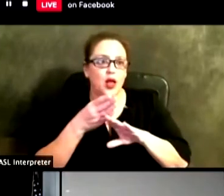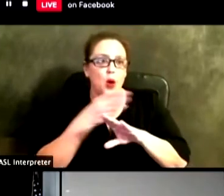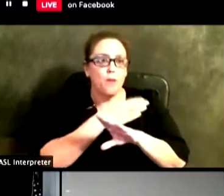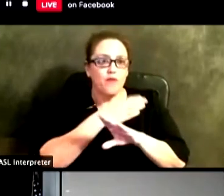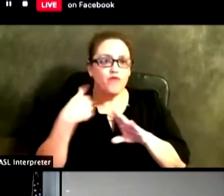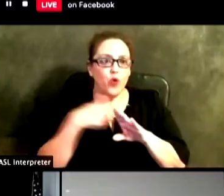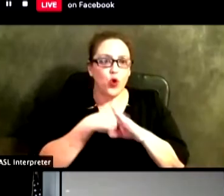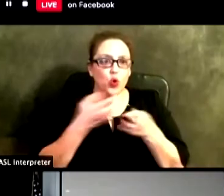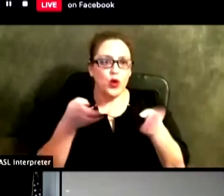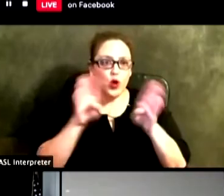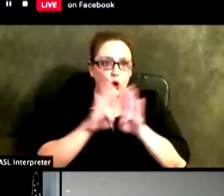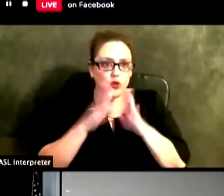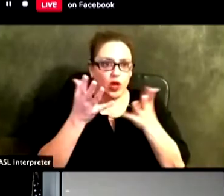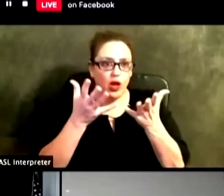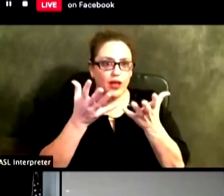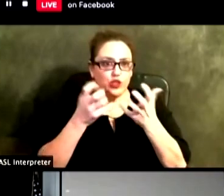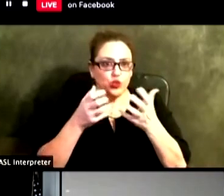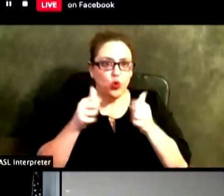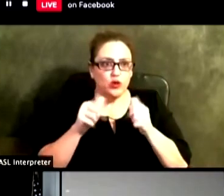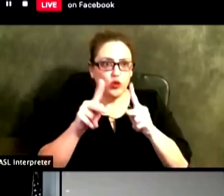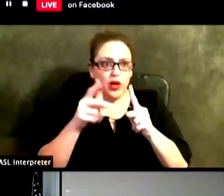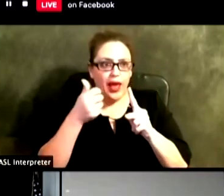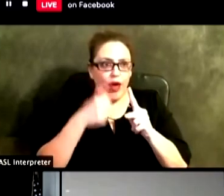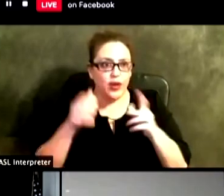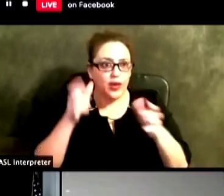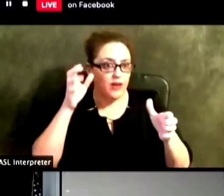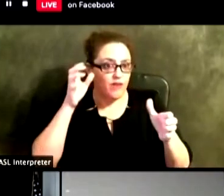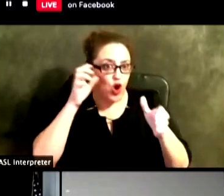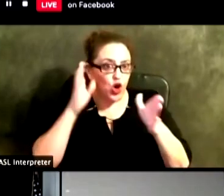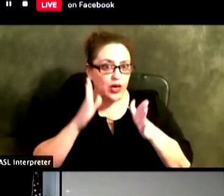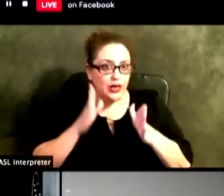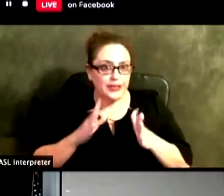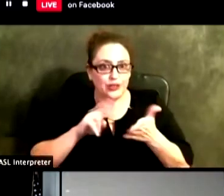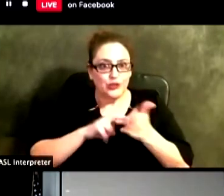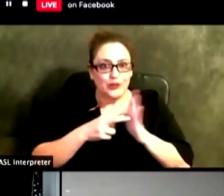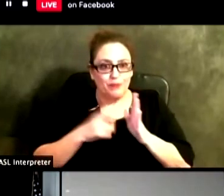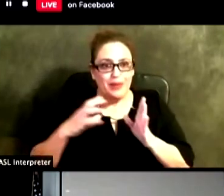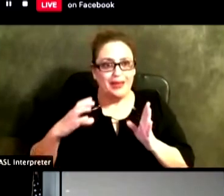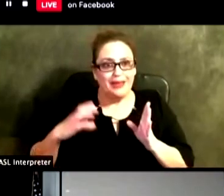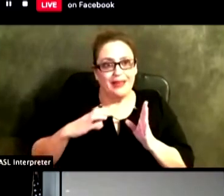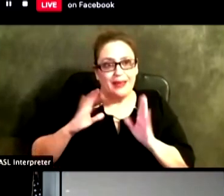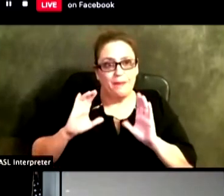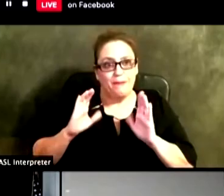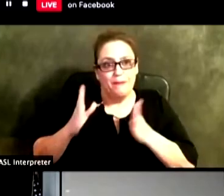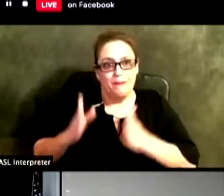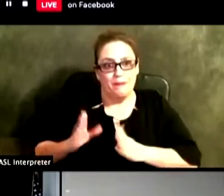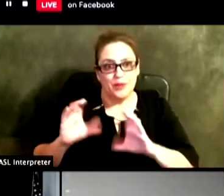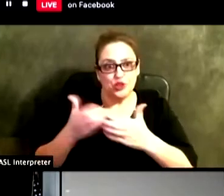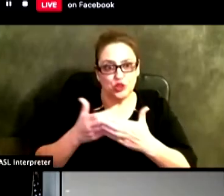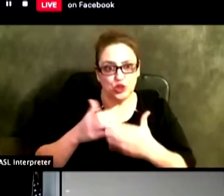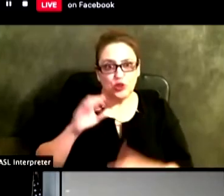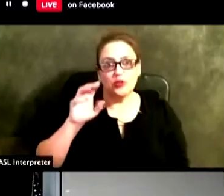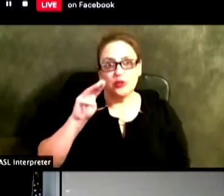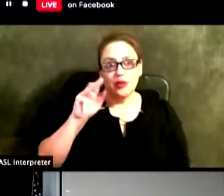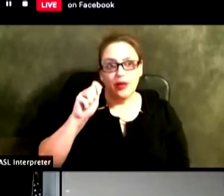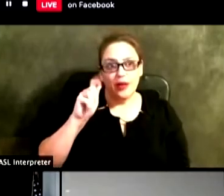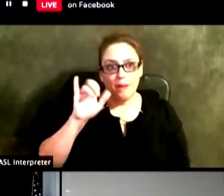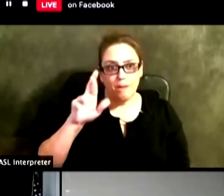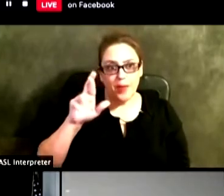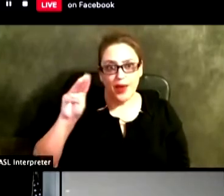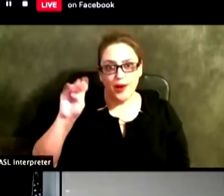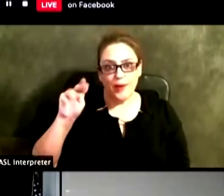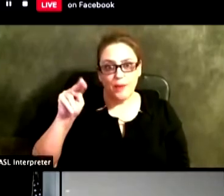just wanted to allow any of our listeners, which is to say the commissioners, Mayor Mendenhall, Chief Brown, Council